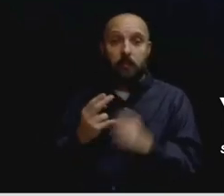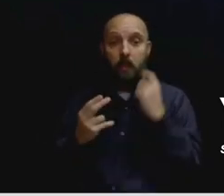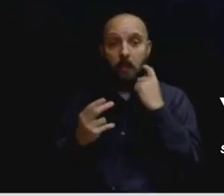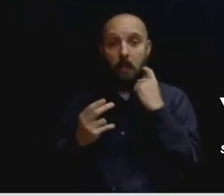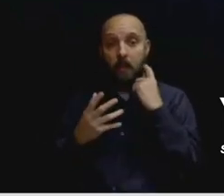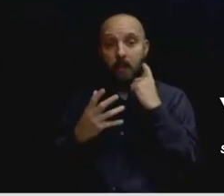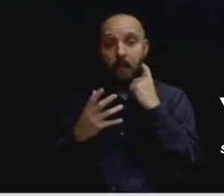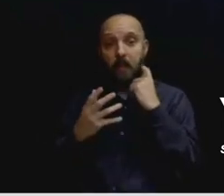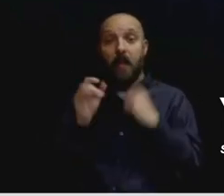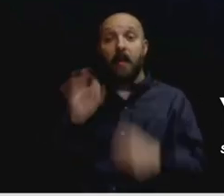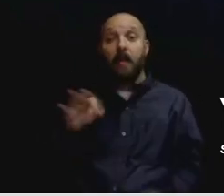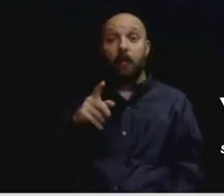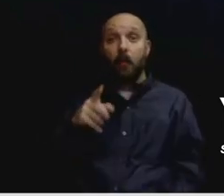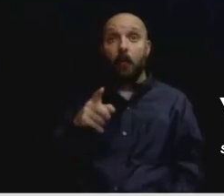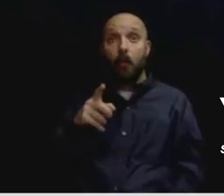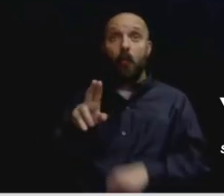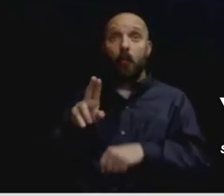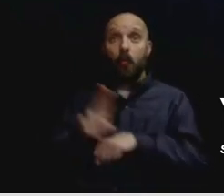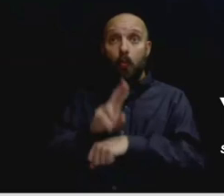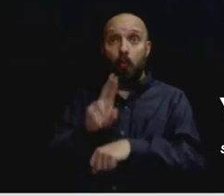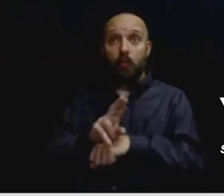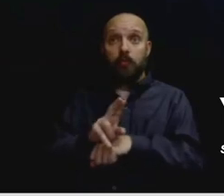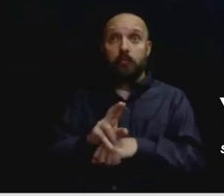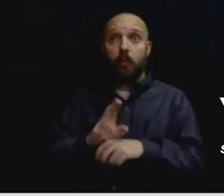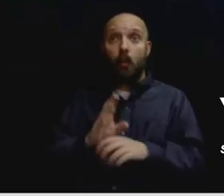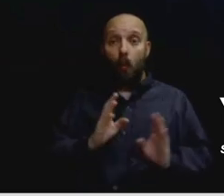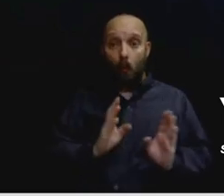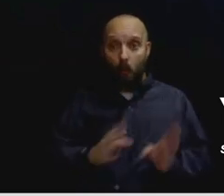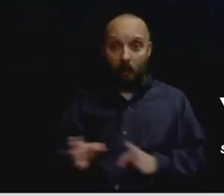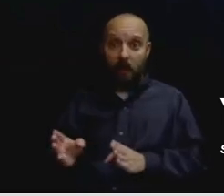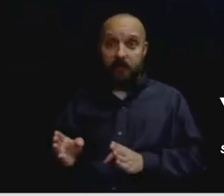if you use an organizing